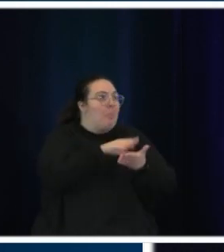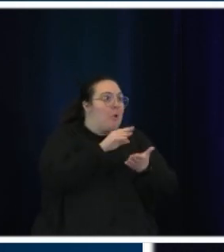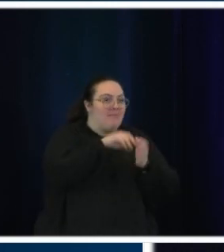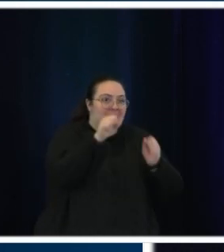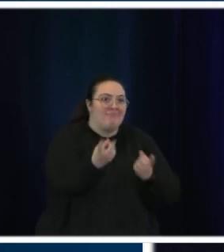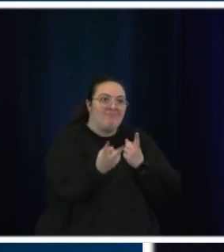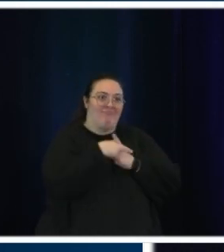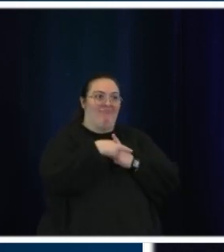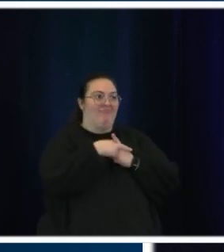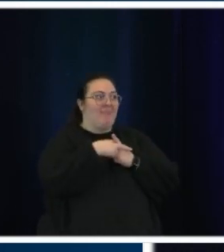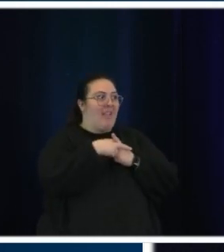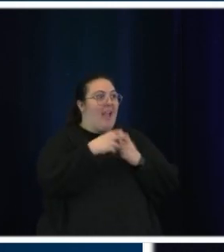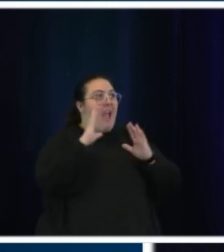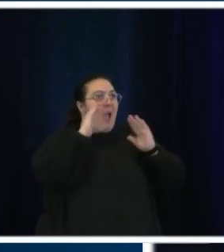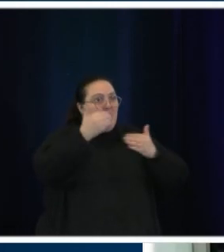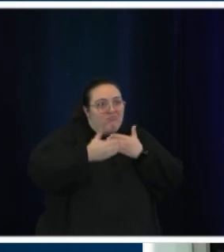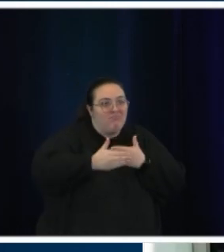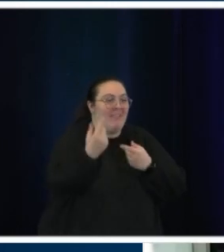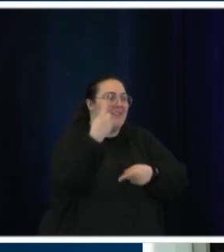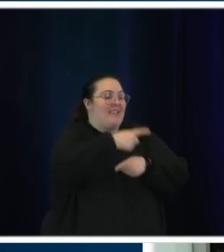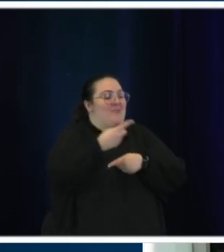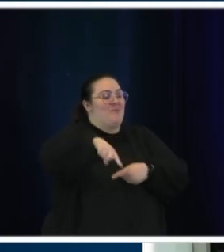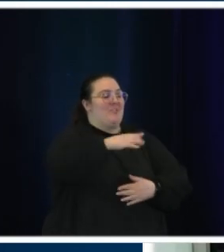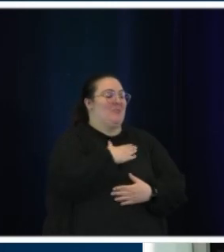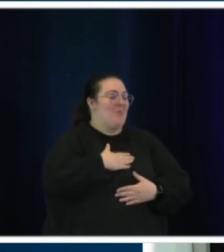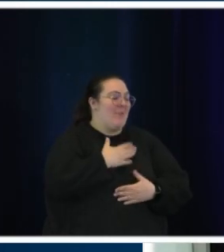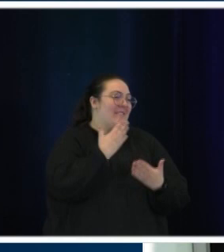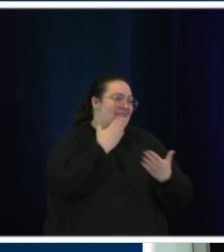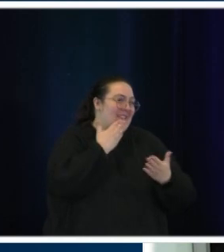great rest of your conference. Take care.